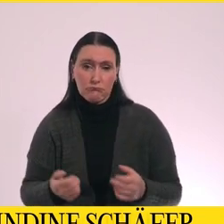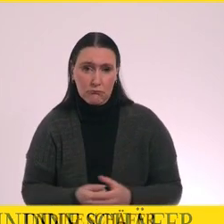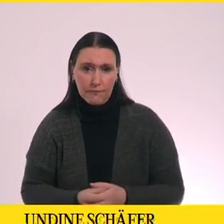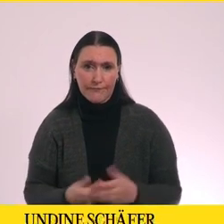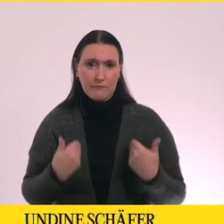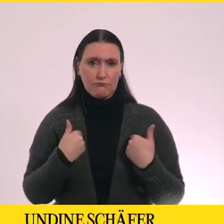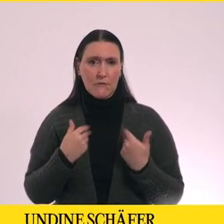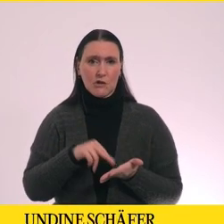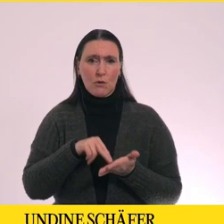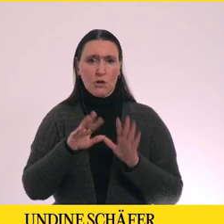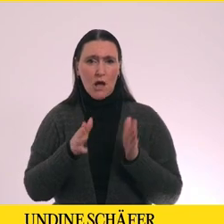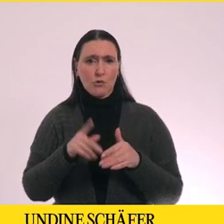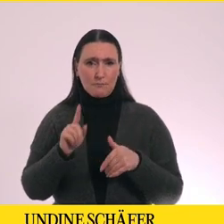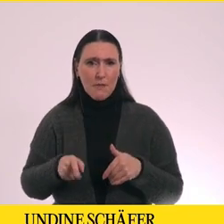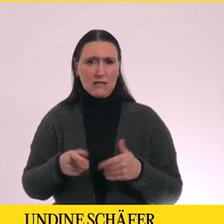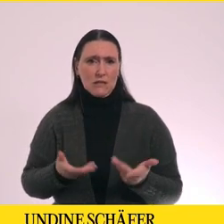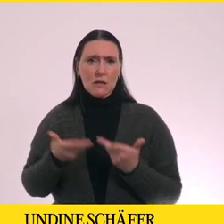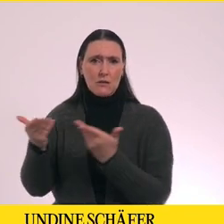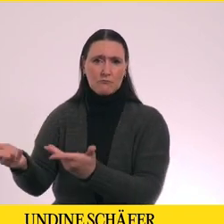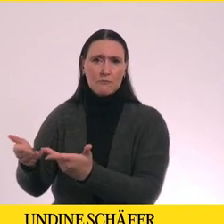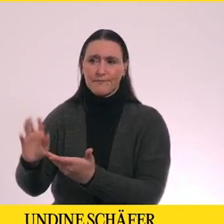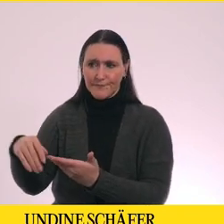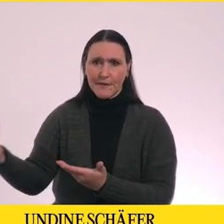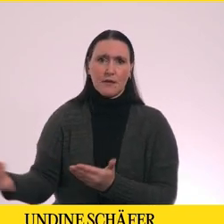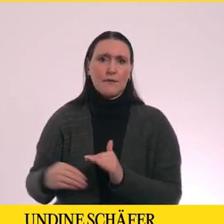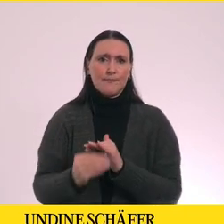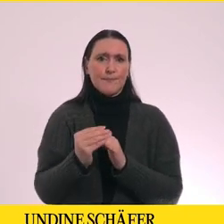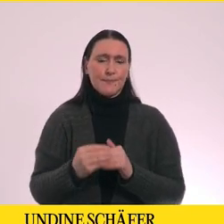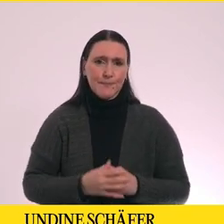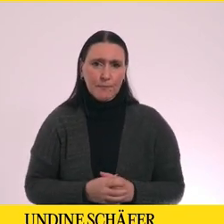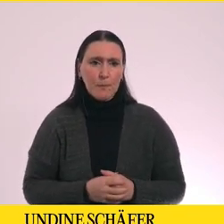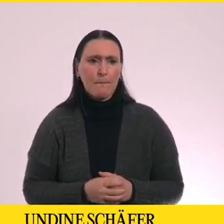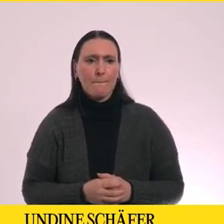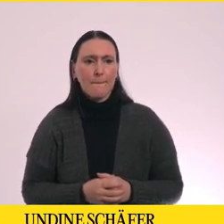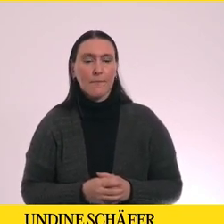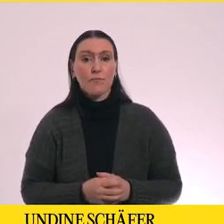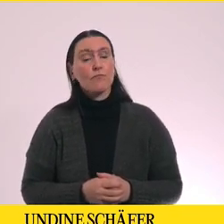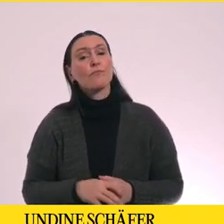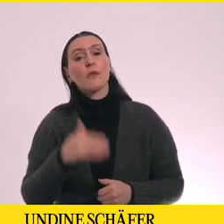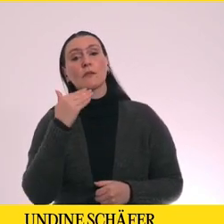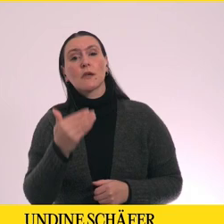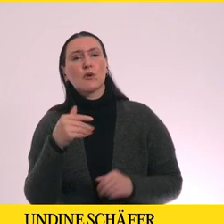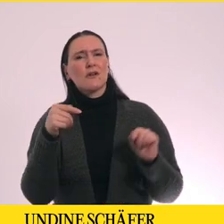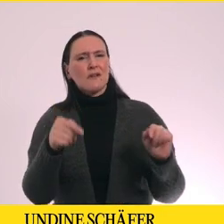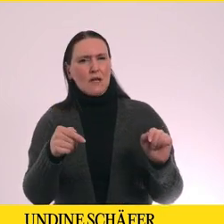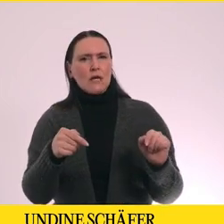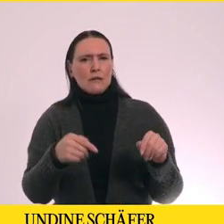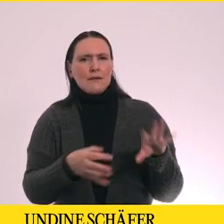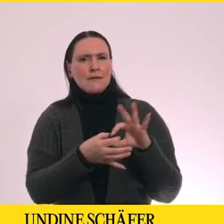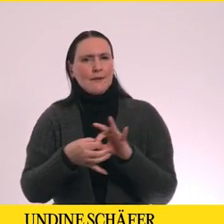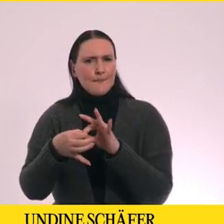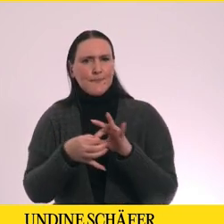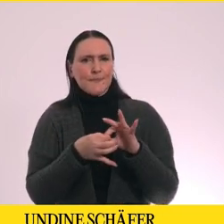Okay, thank you. So there's some important themes that came up there in terms of those relationships between care and